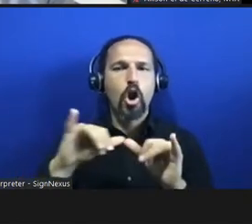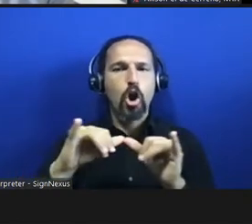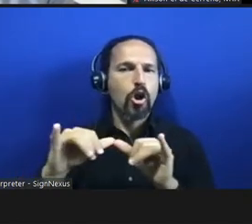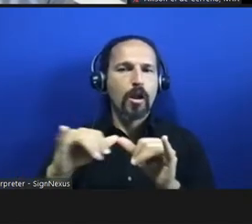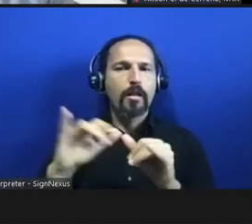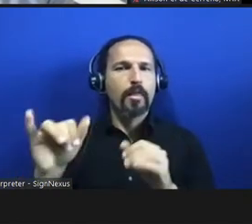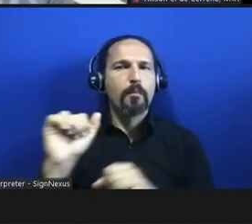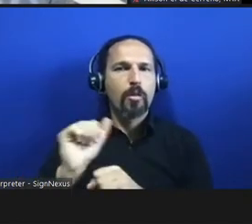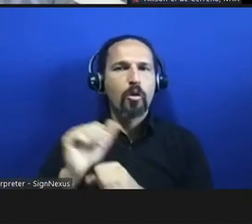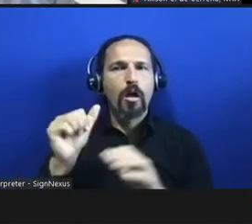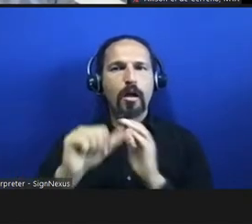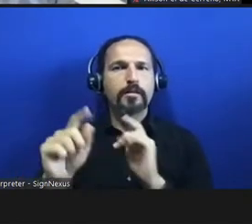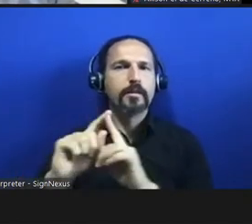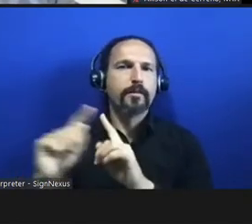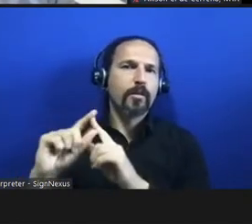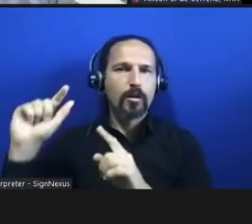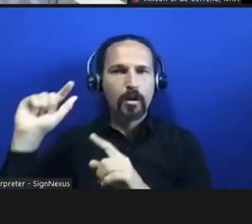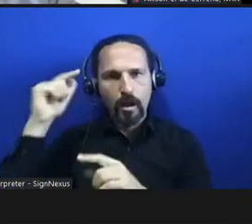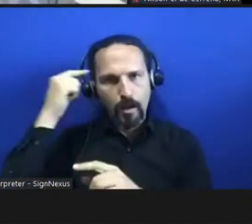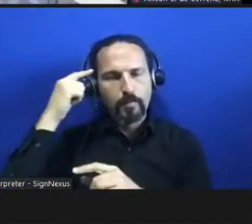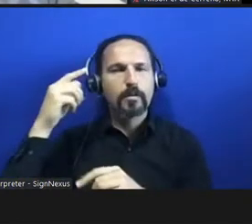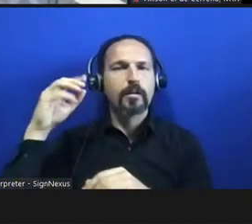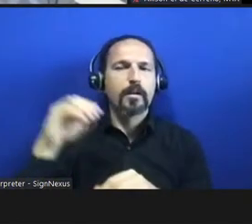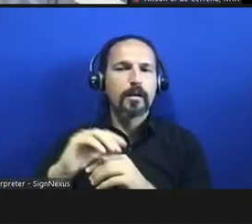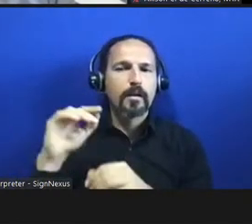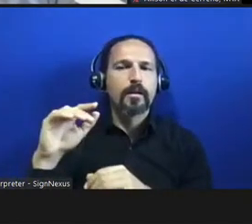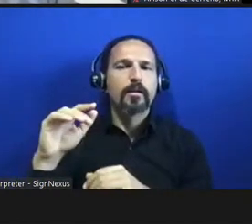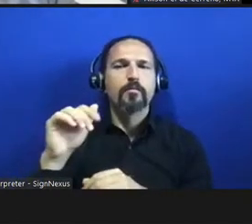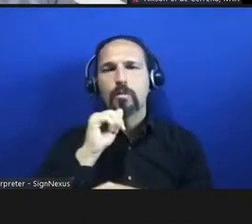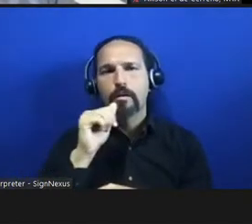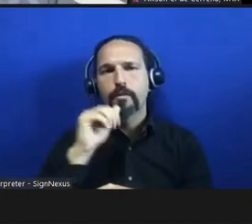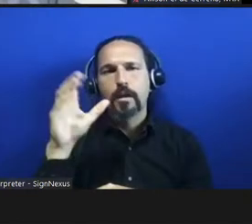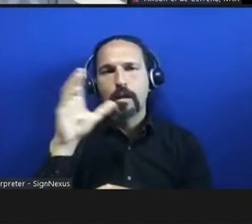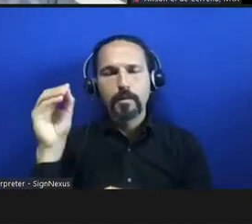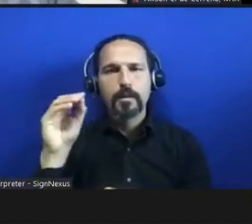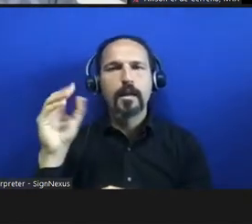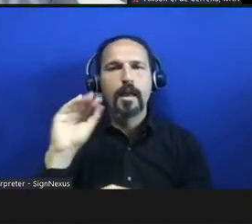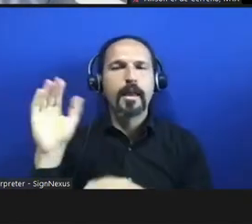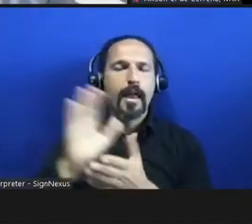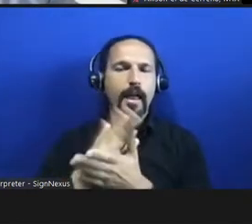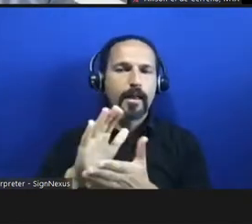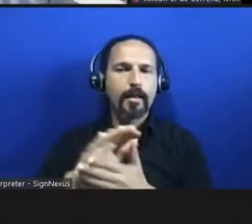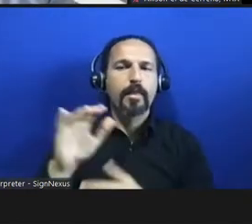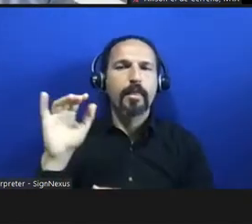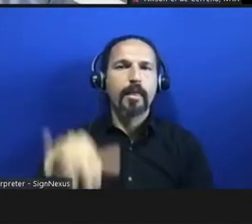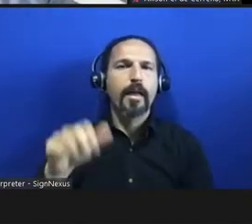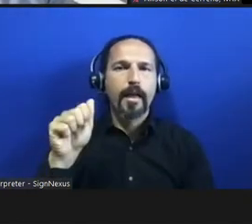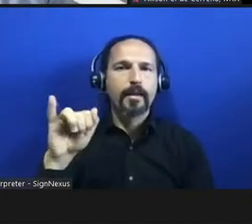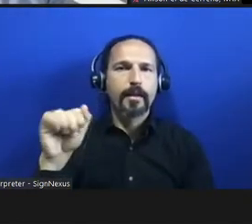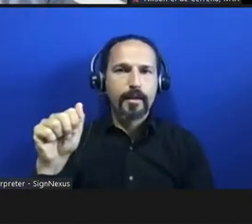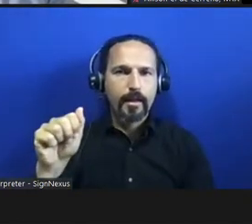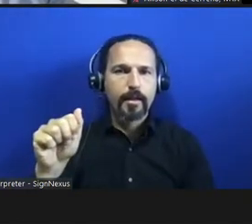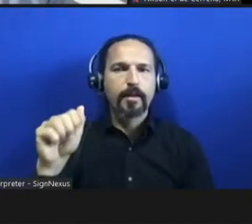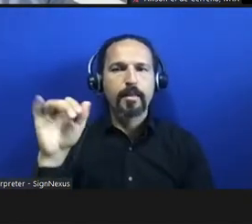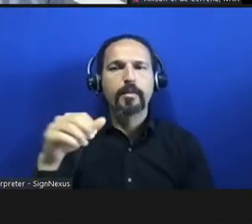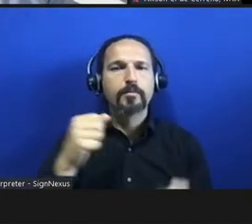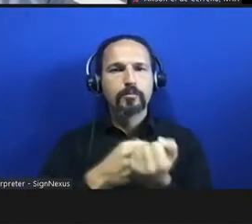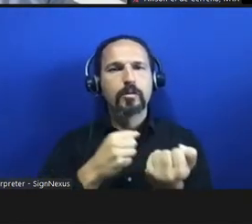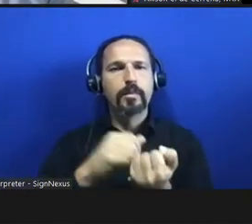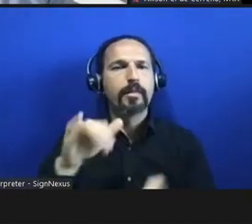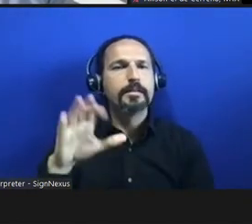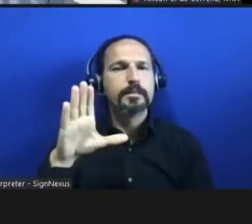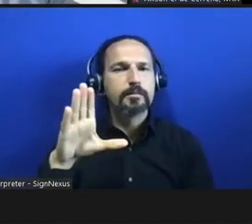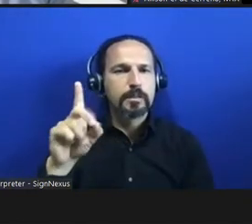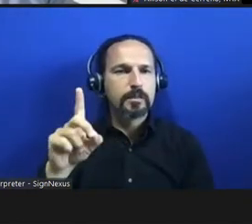employed in government agencies private firms and Academia AIA New York is supported a central business district